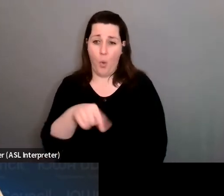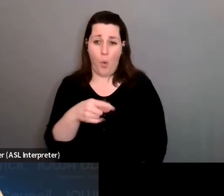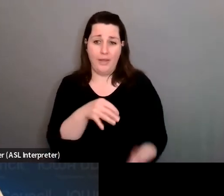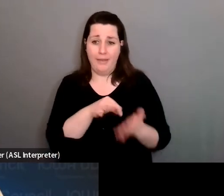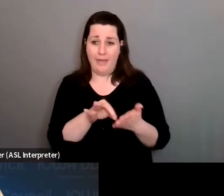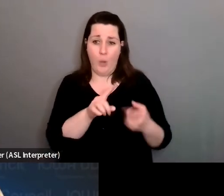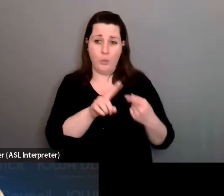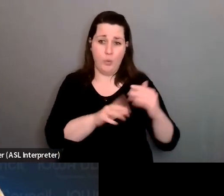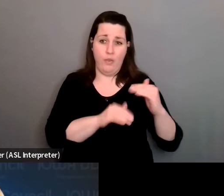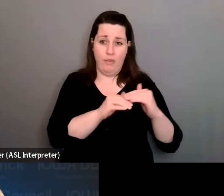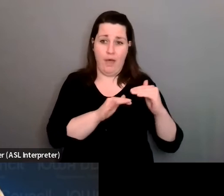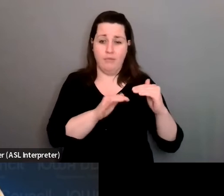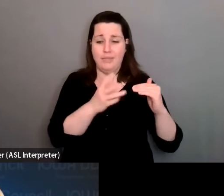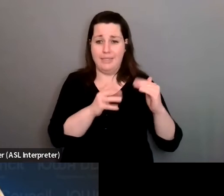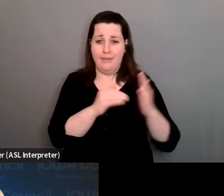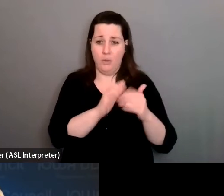contribution limit.